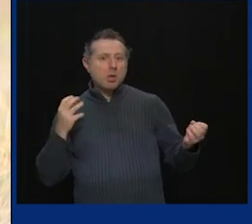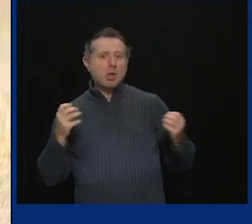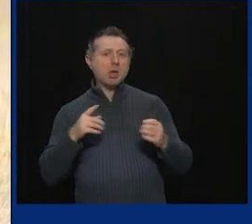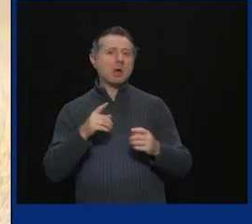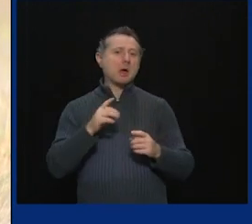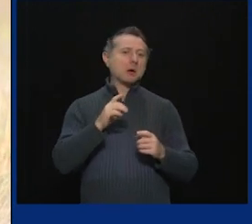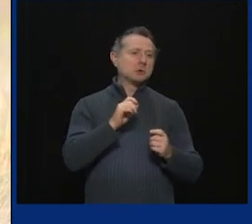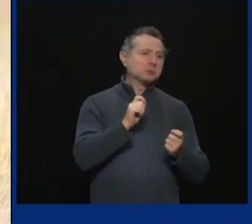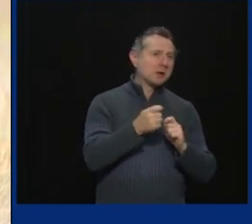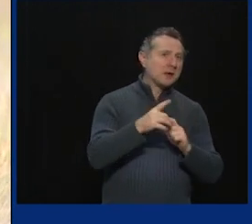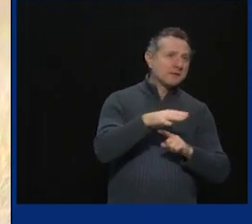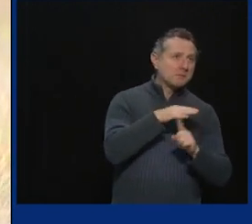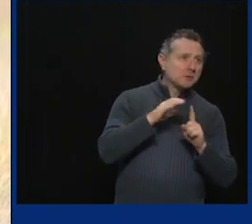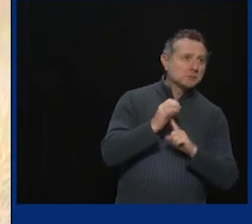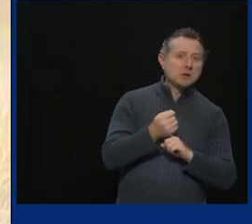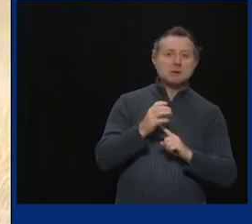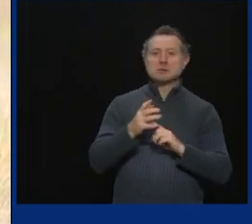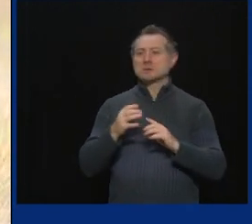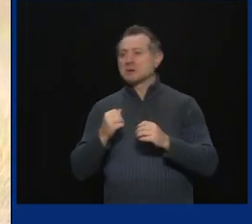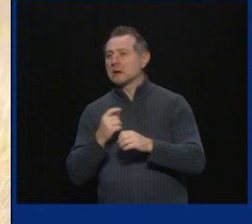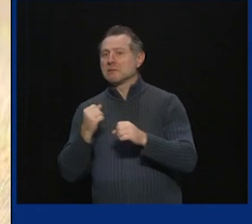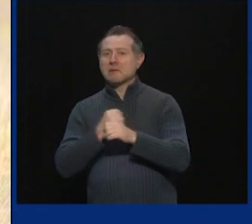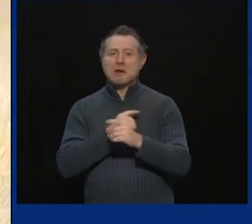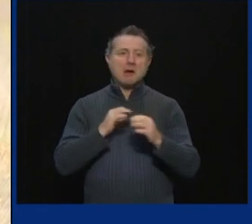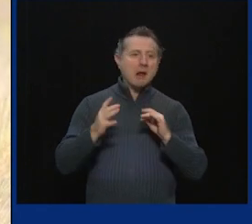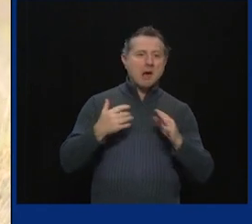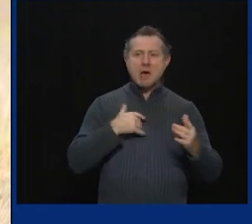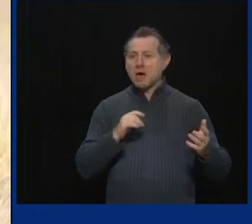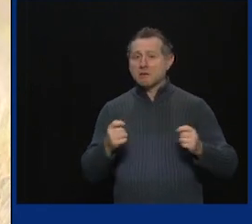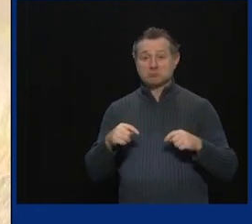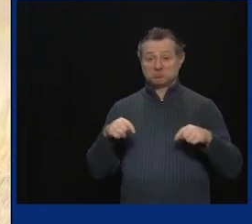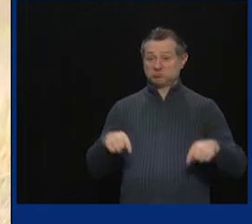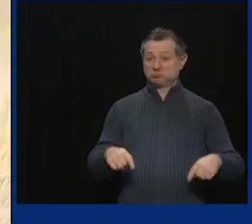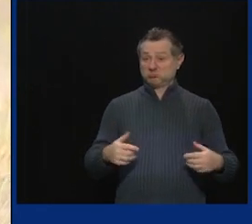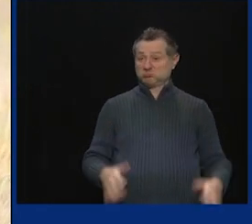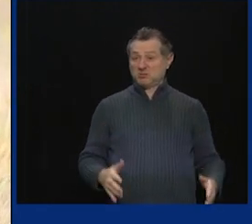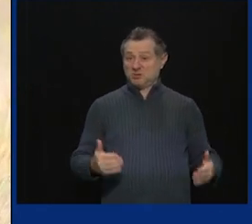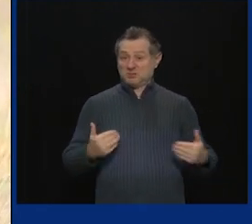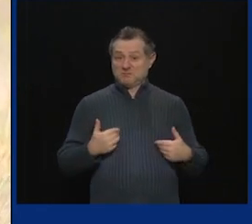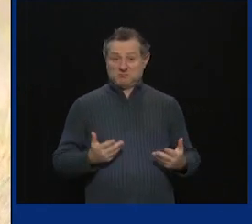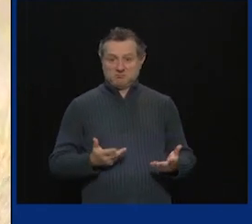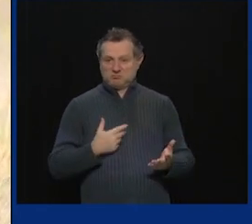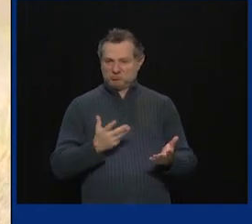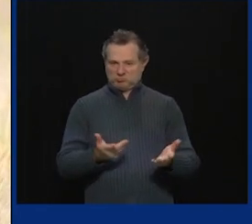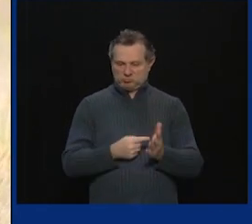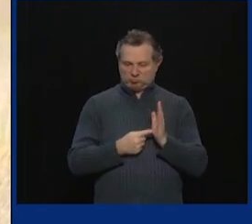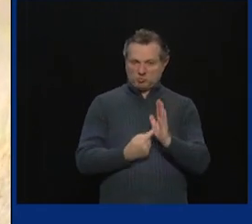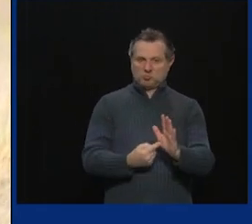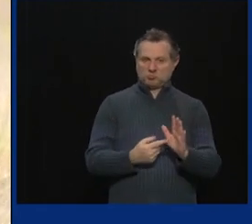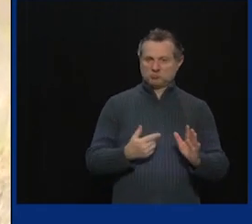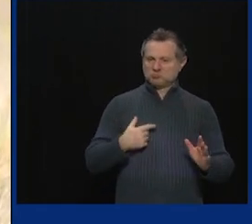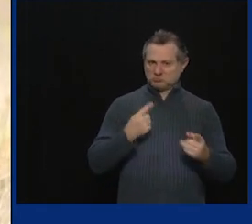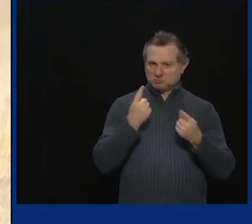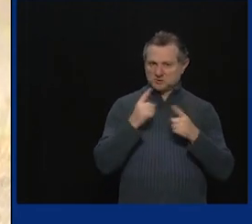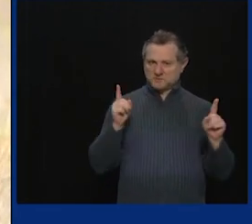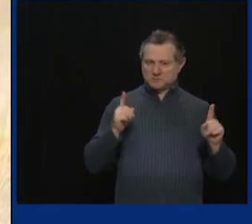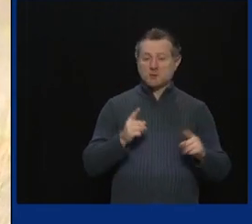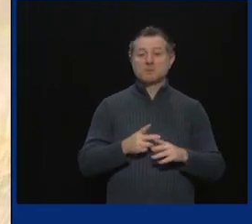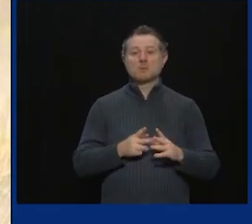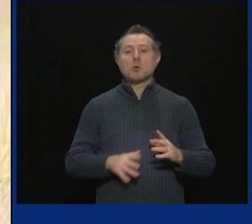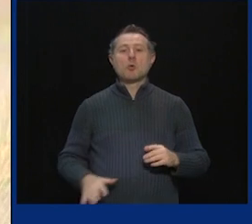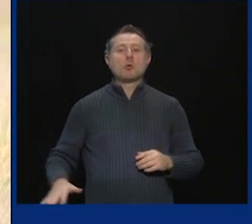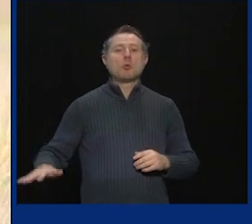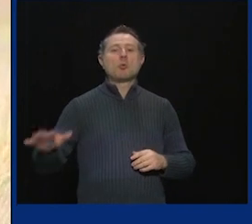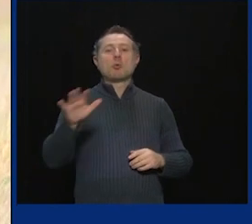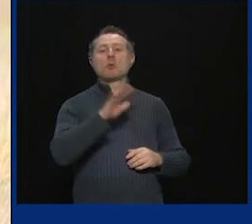how it's happening, and we're going to establish that this works. And the whole ecosystem that's being created here, and I know this will be talked about